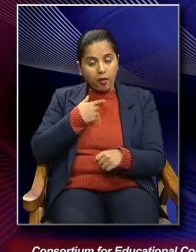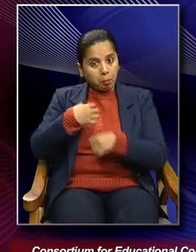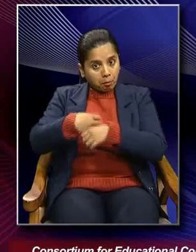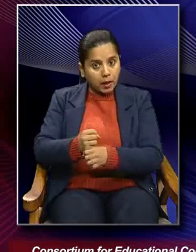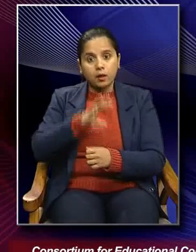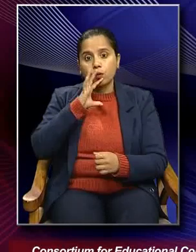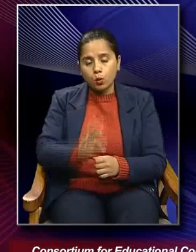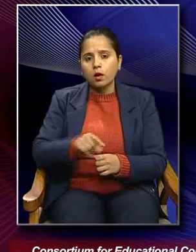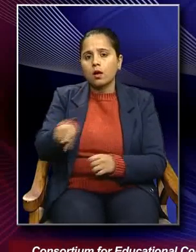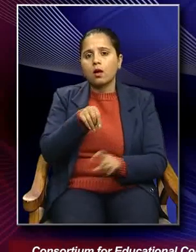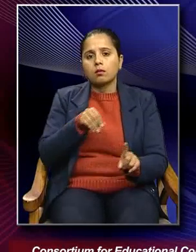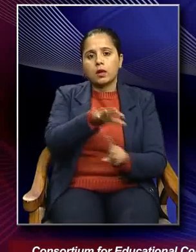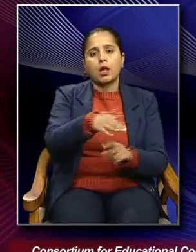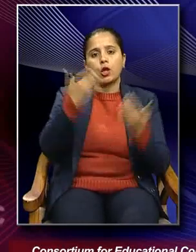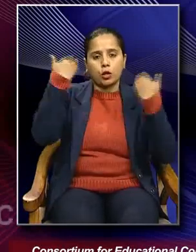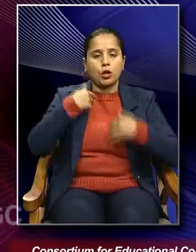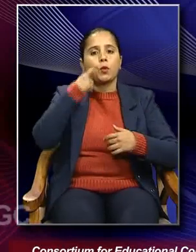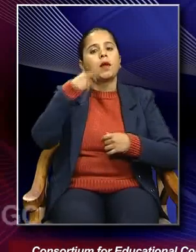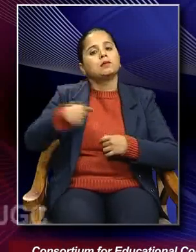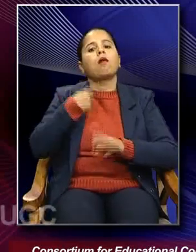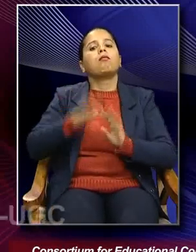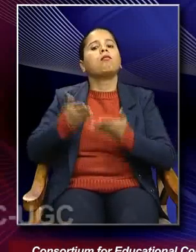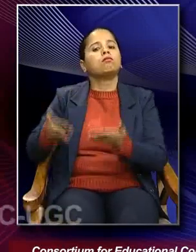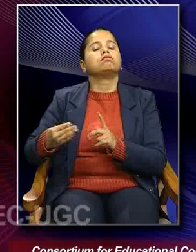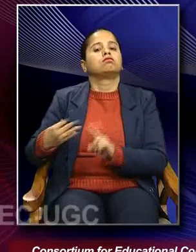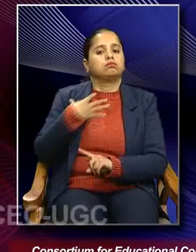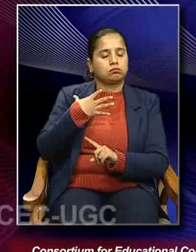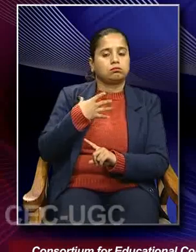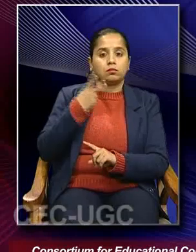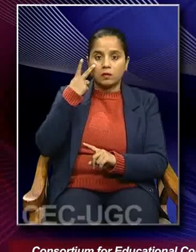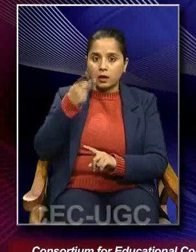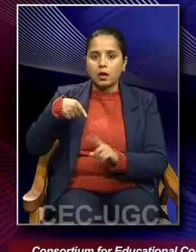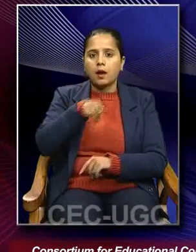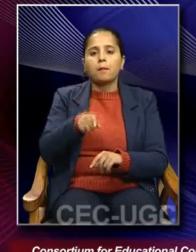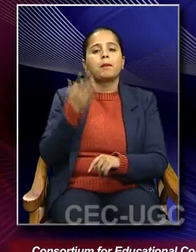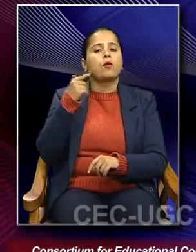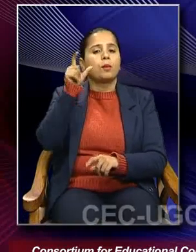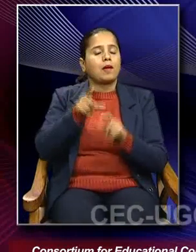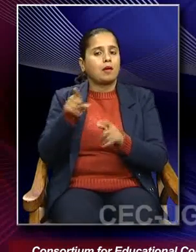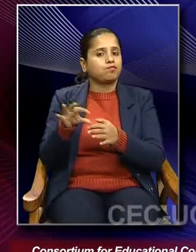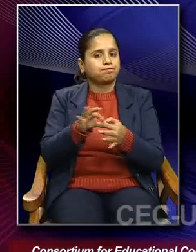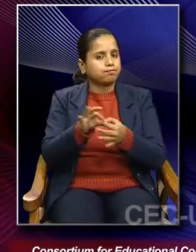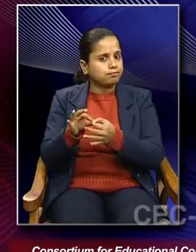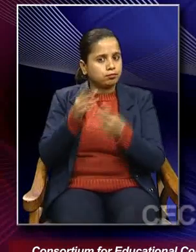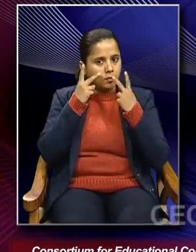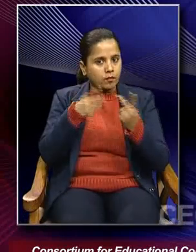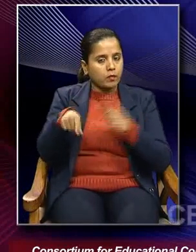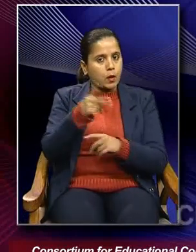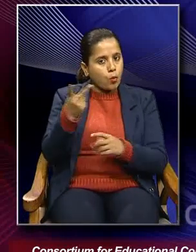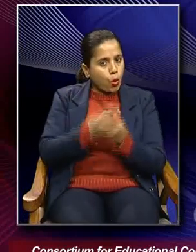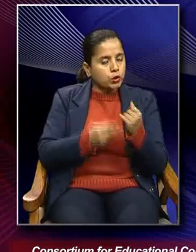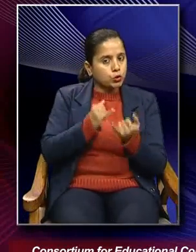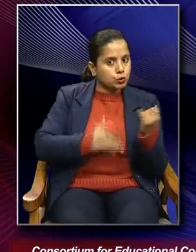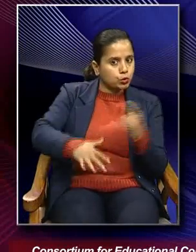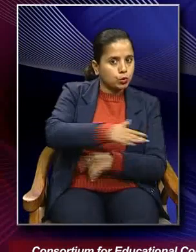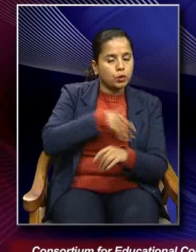has an effect on humans themselves. So there is a dialectical relation between